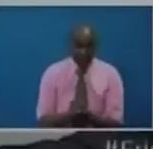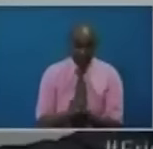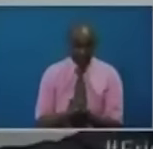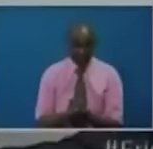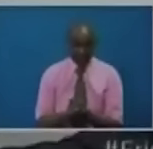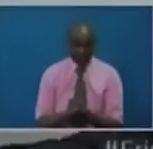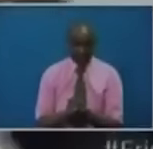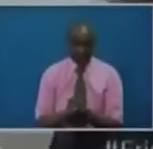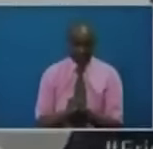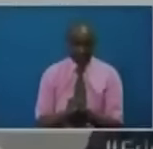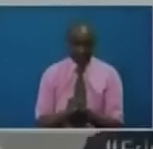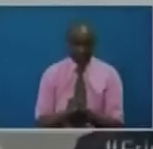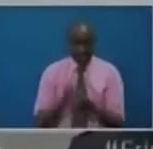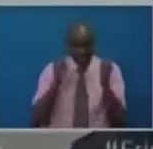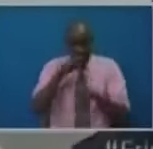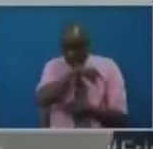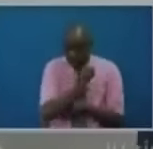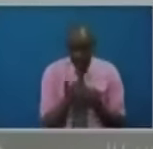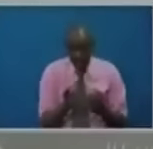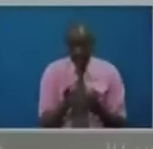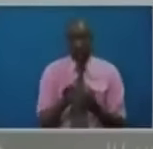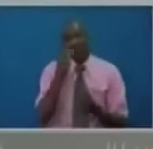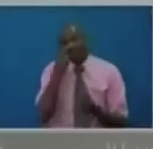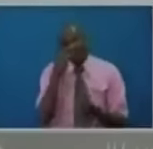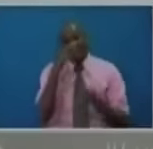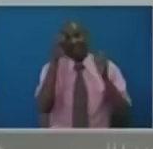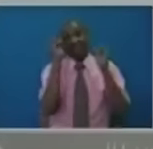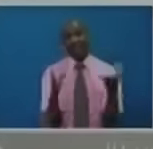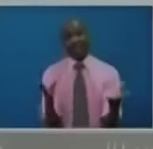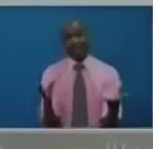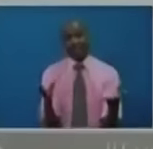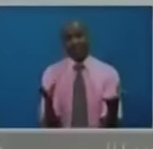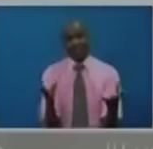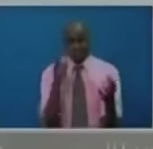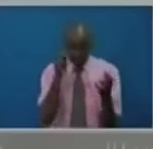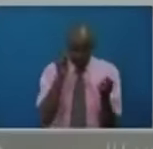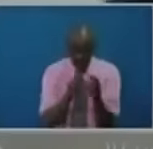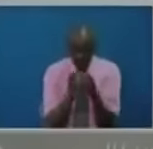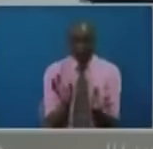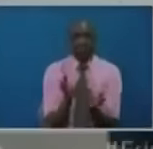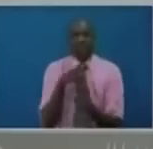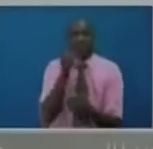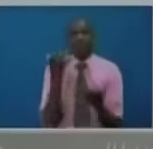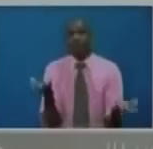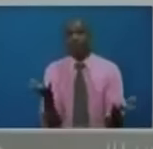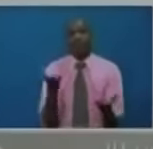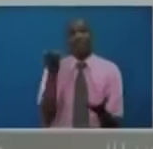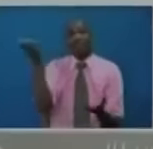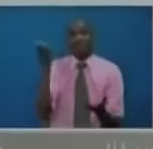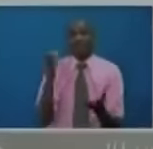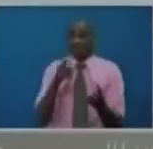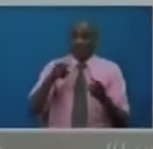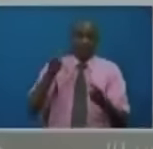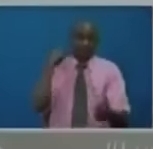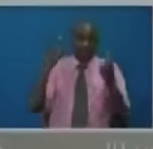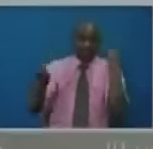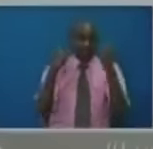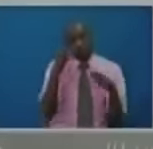Mm-hmm. Okay? If he did not crack the shell, mm. he could be somewhere just picking the tea. Right.